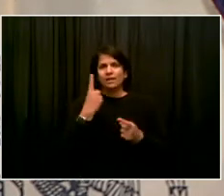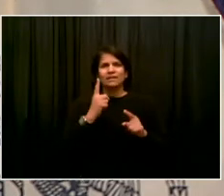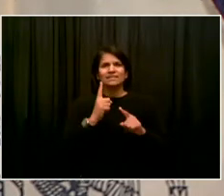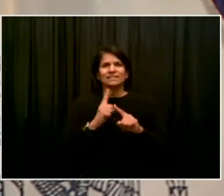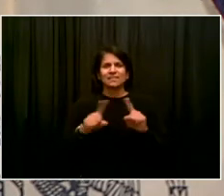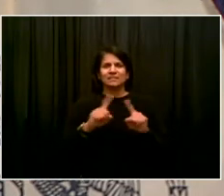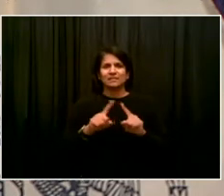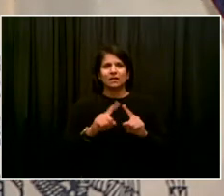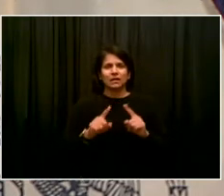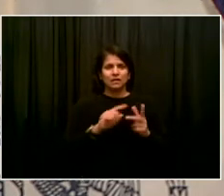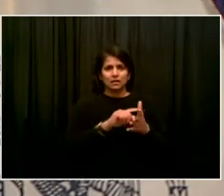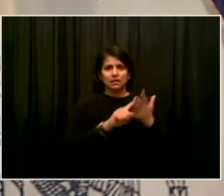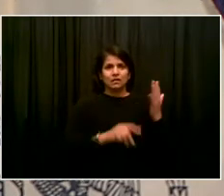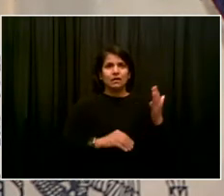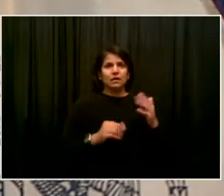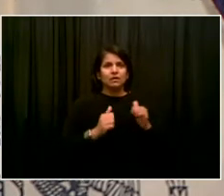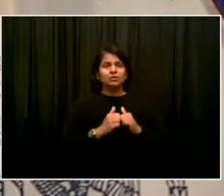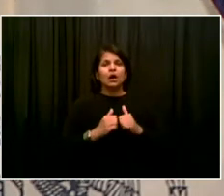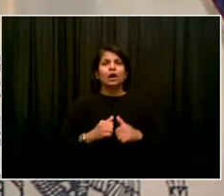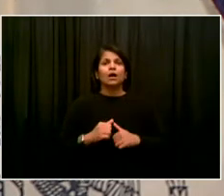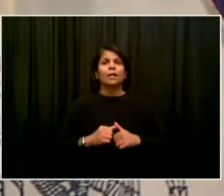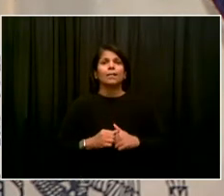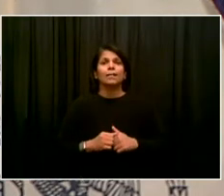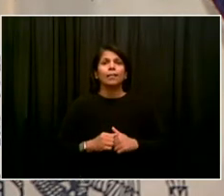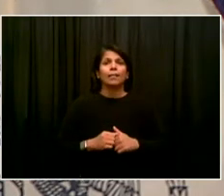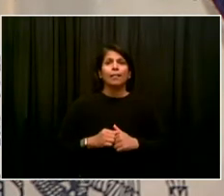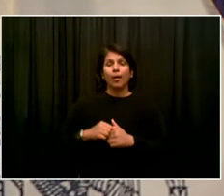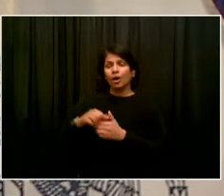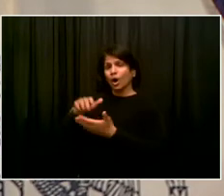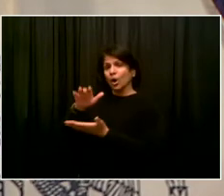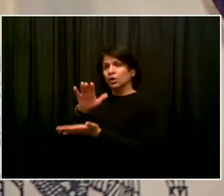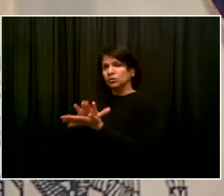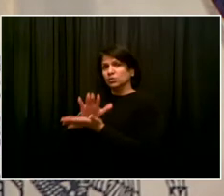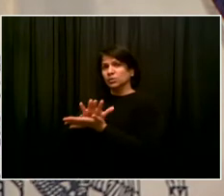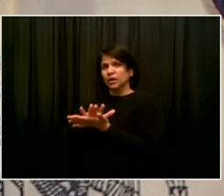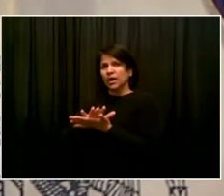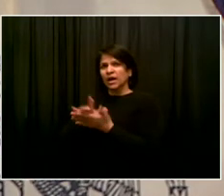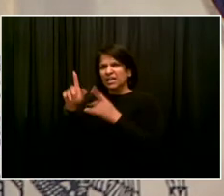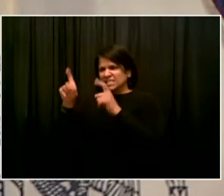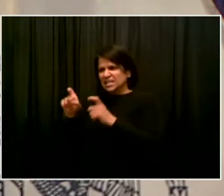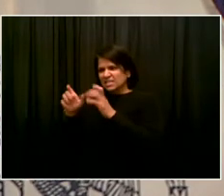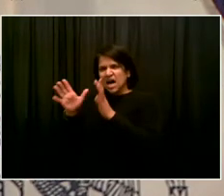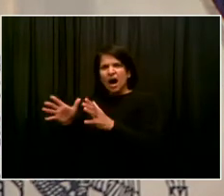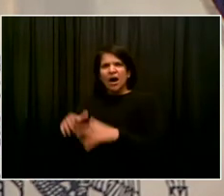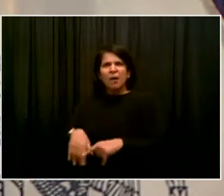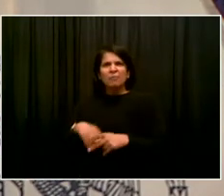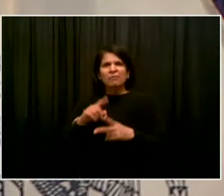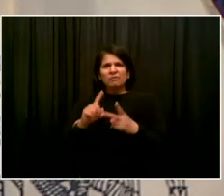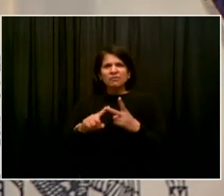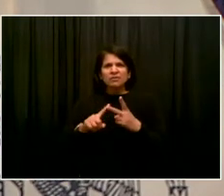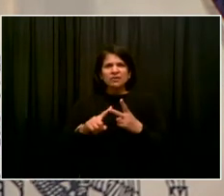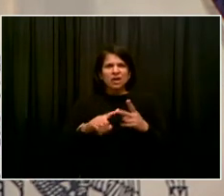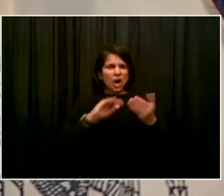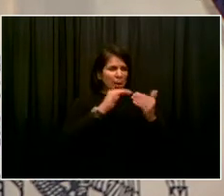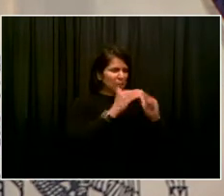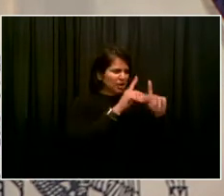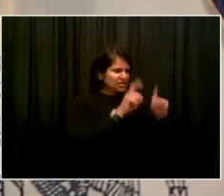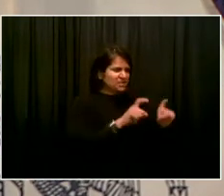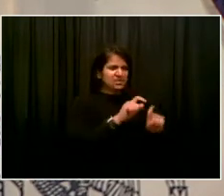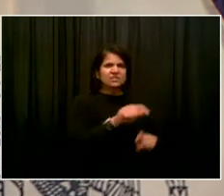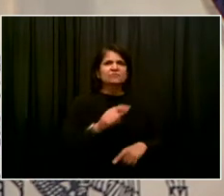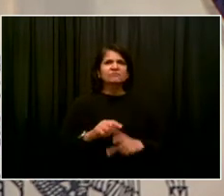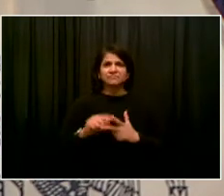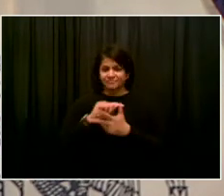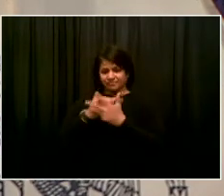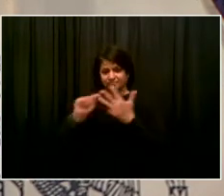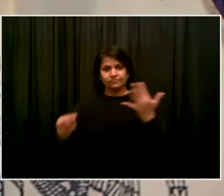kids are better off in school for, you heard all the doctors talk about that today and other days, and the chancellor, our kids are better off in